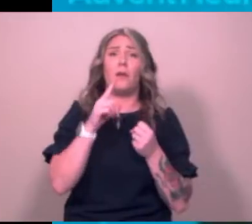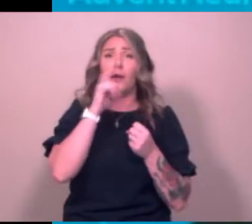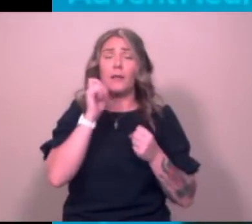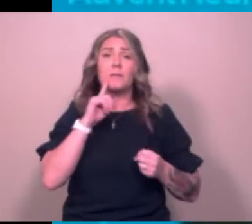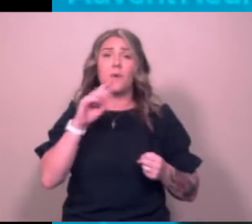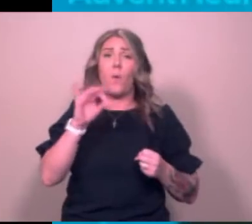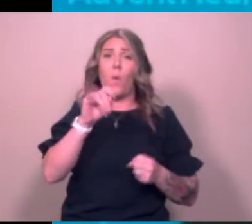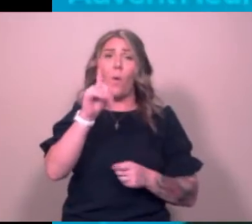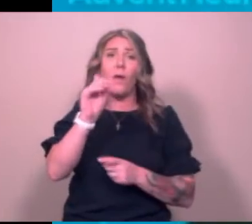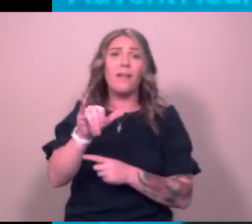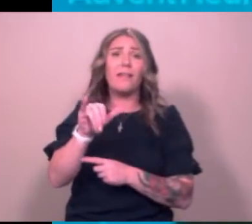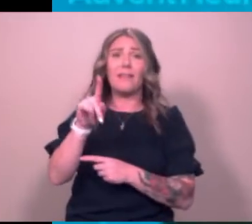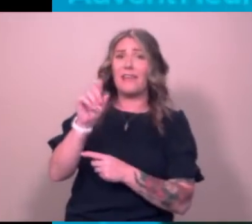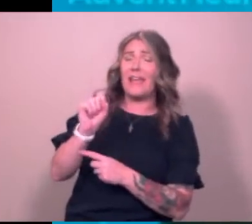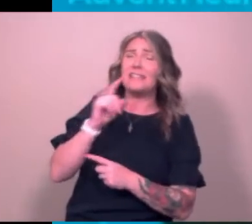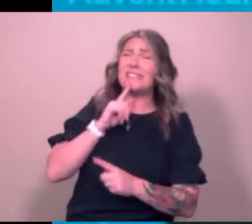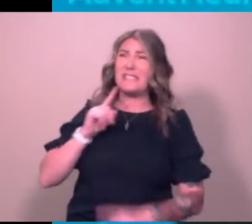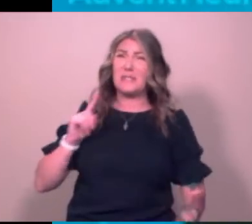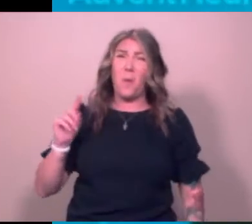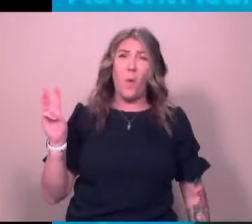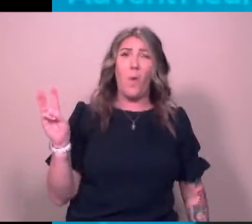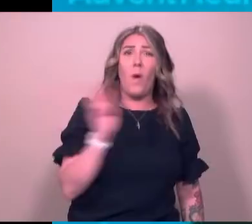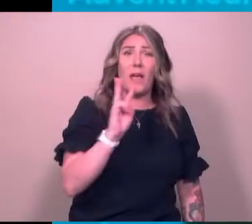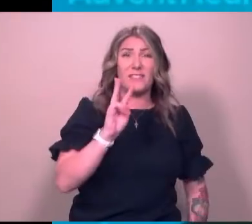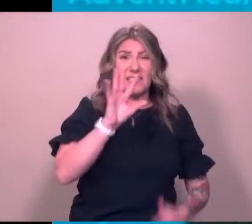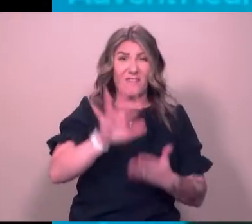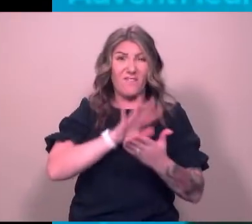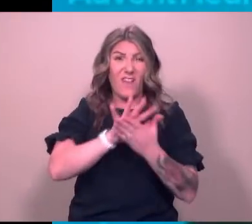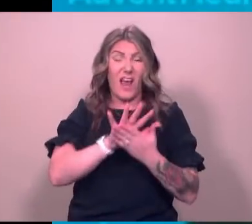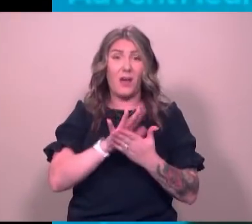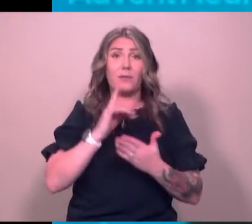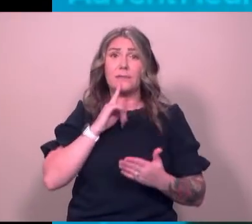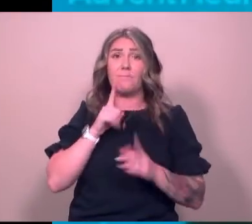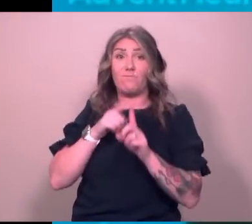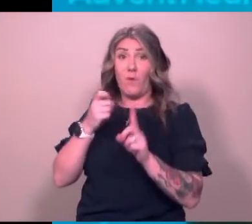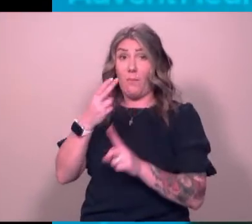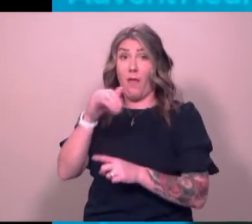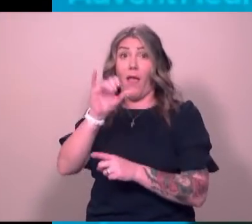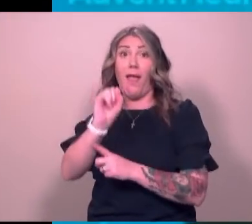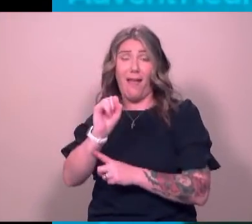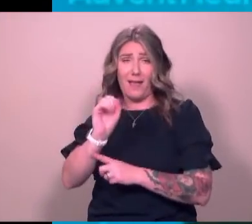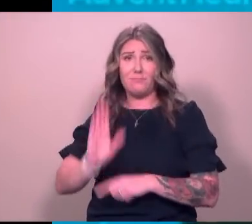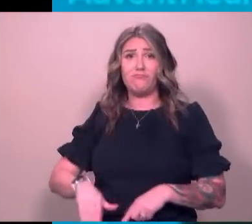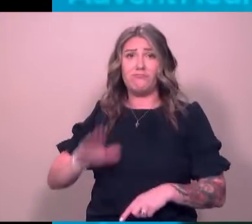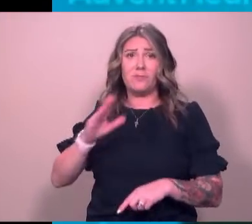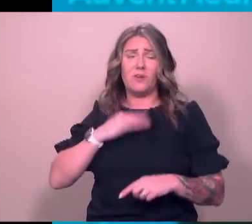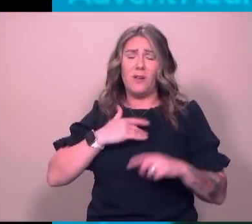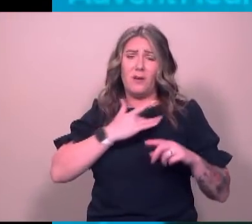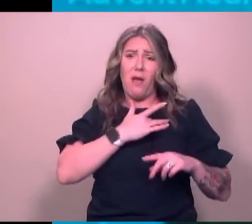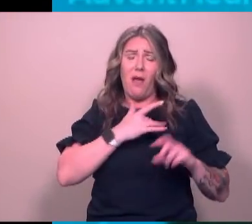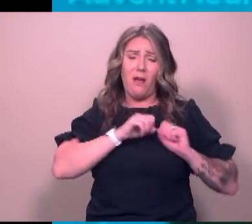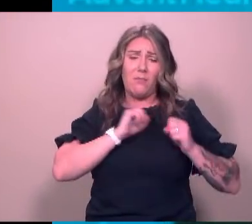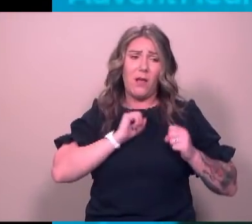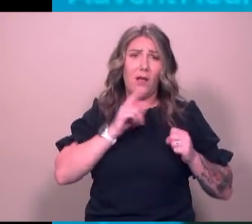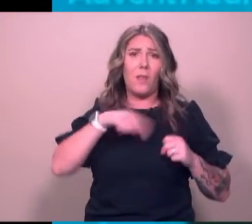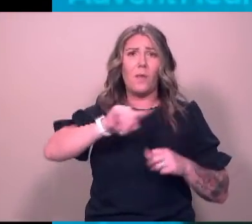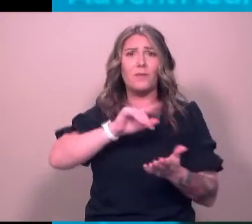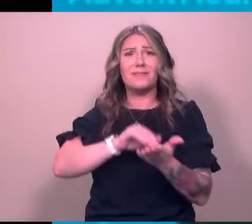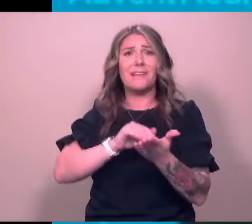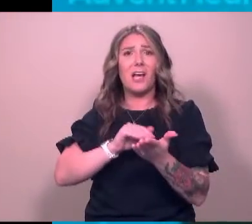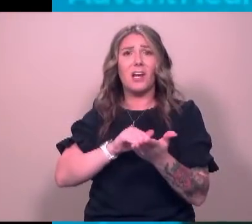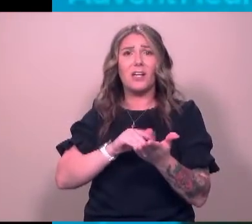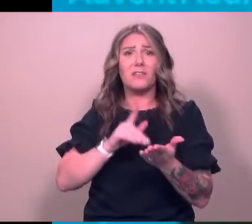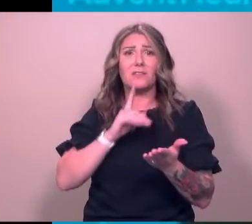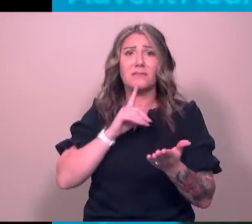Kansas, which is way out west. It's like 5 hours from here. I'm from Hayes originally, and that breaks my heart that those doctors in Oakley who